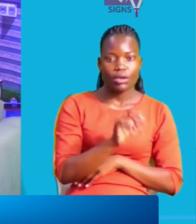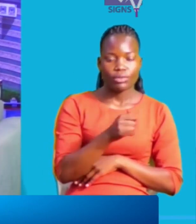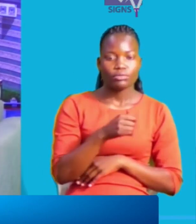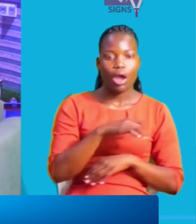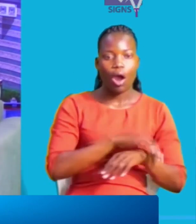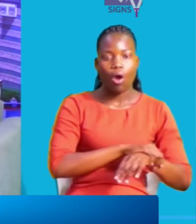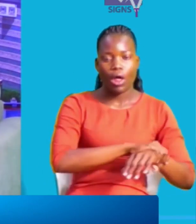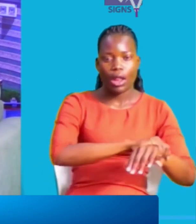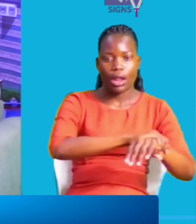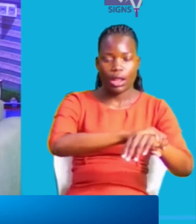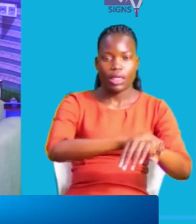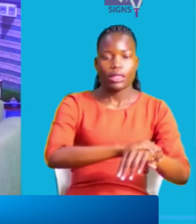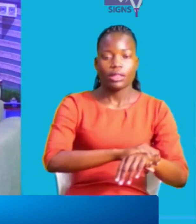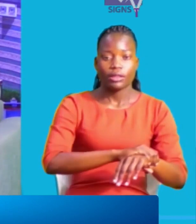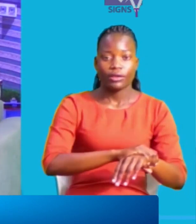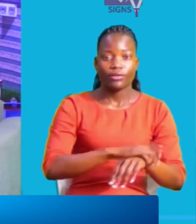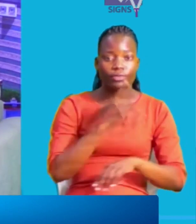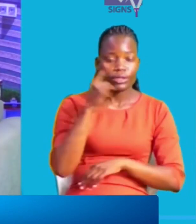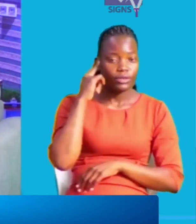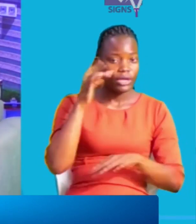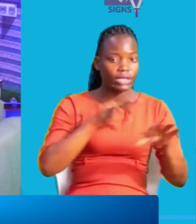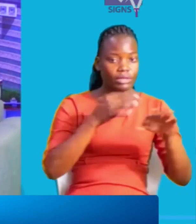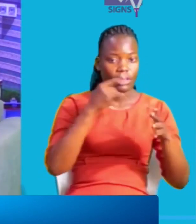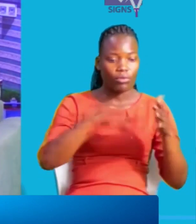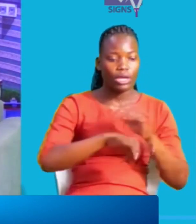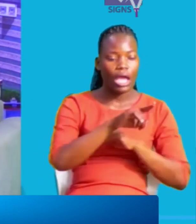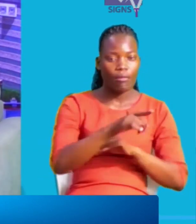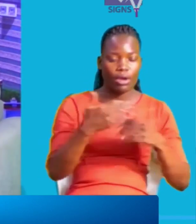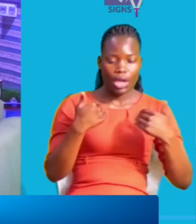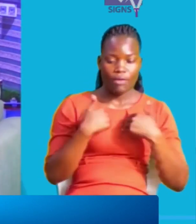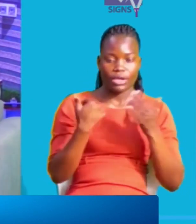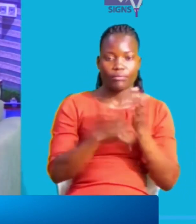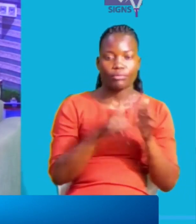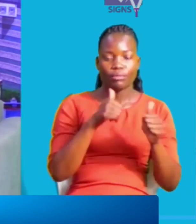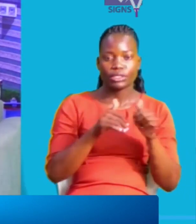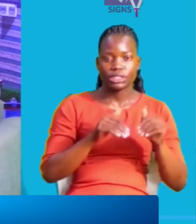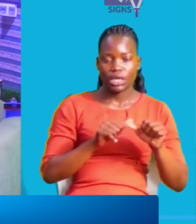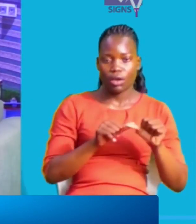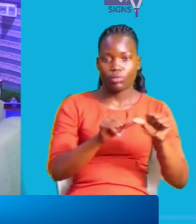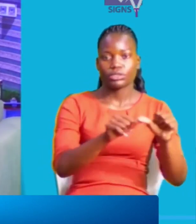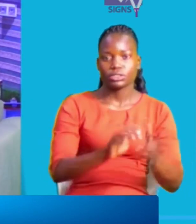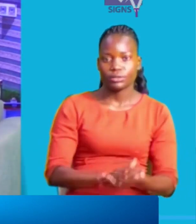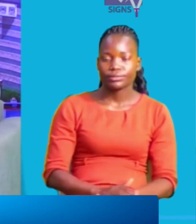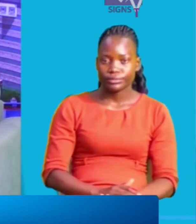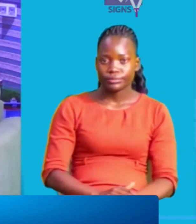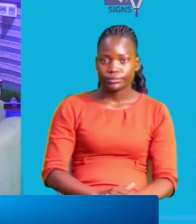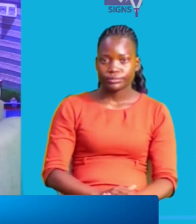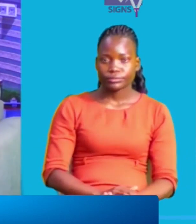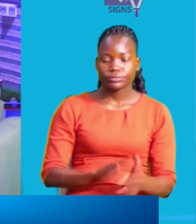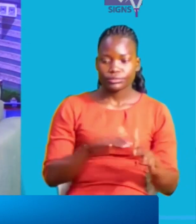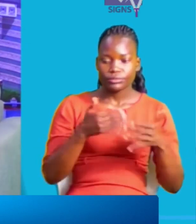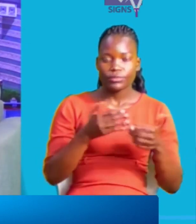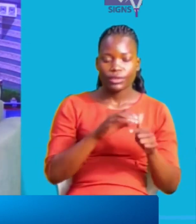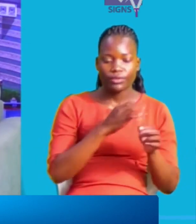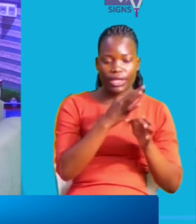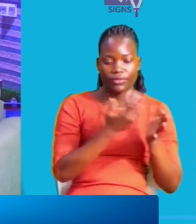of that deaf. Yeah. Amwelezea kwamba hapa kuna kitu inaendelea. ama hata kama